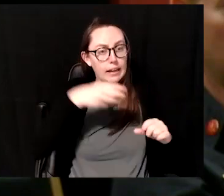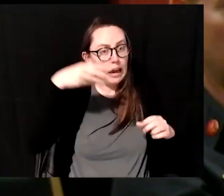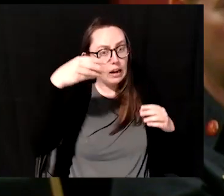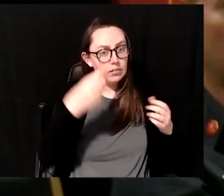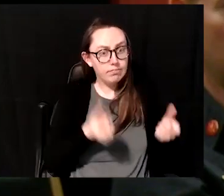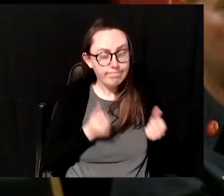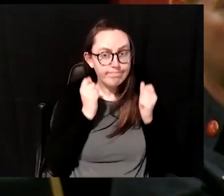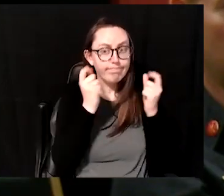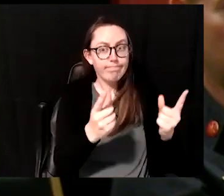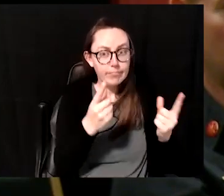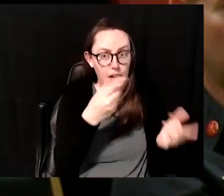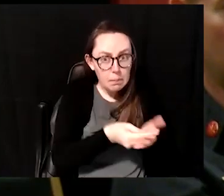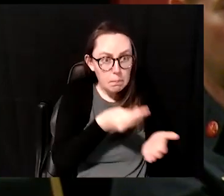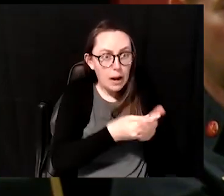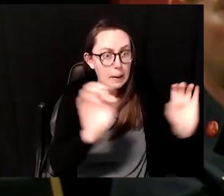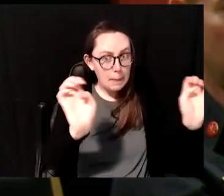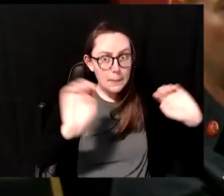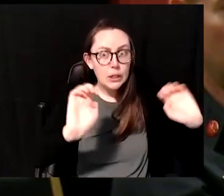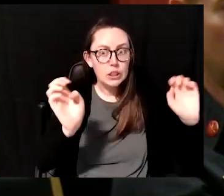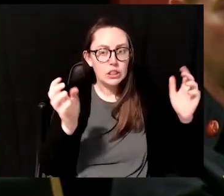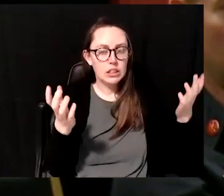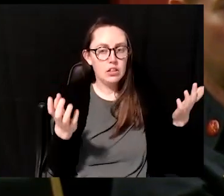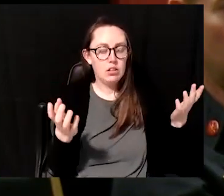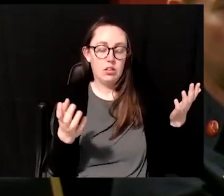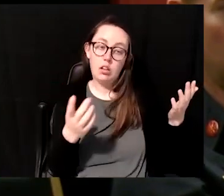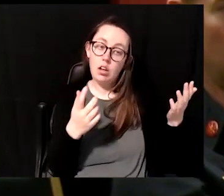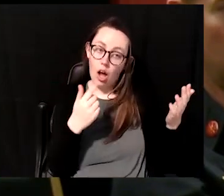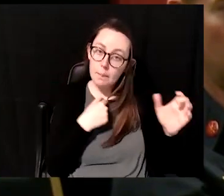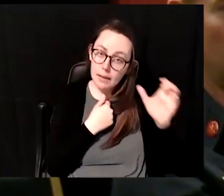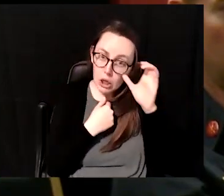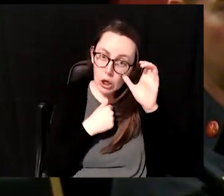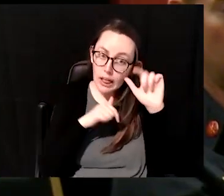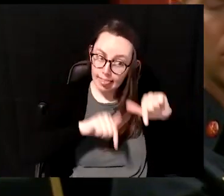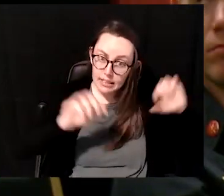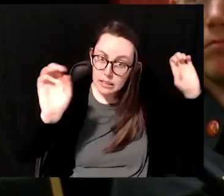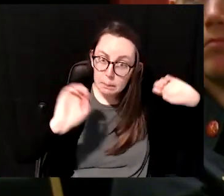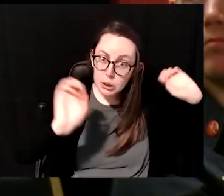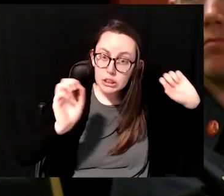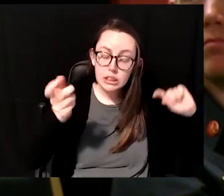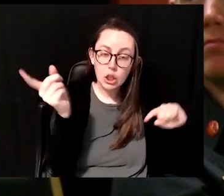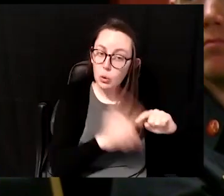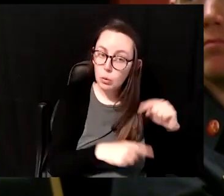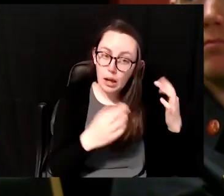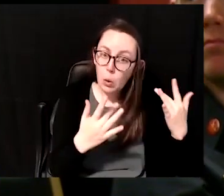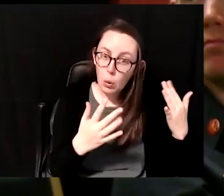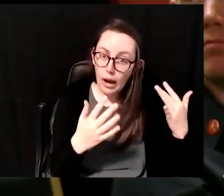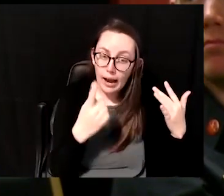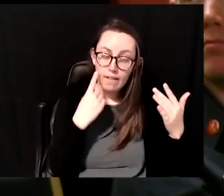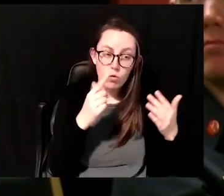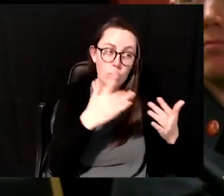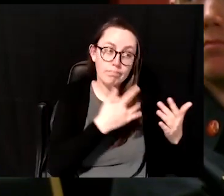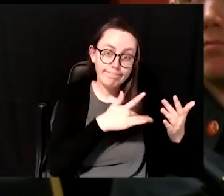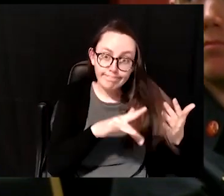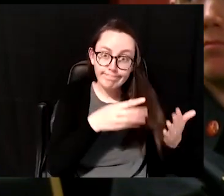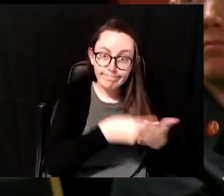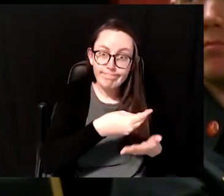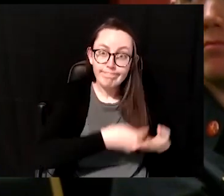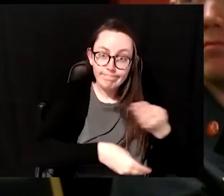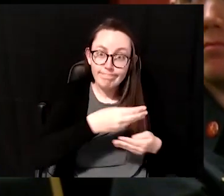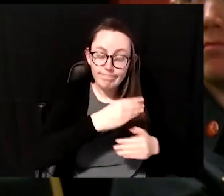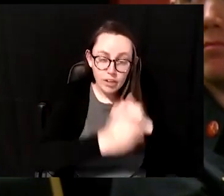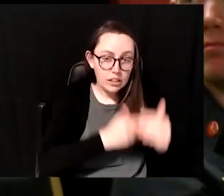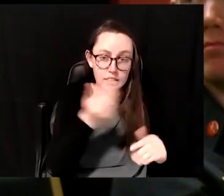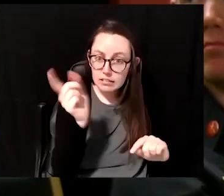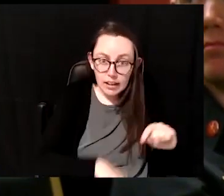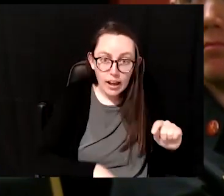that this is an emergency they can't wait to go through the normal budgeting process uh you could allocate sufficient funding to